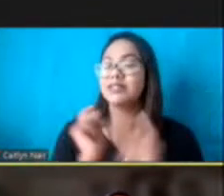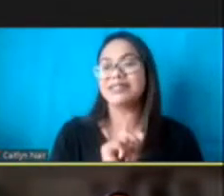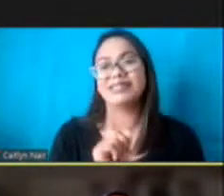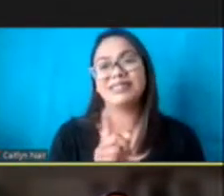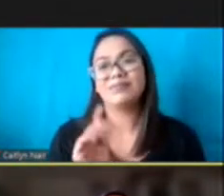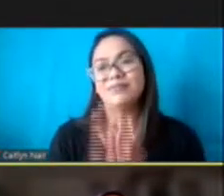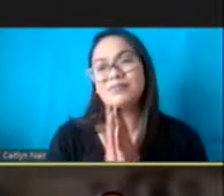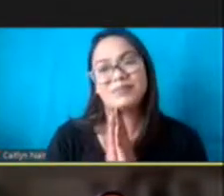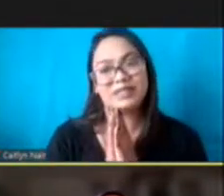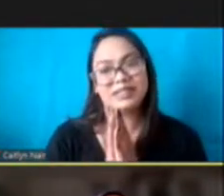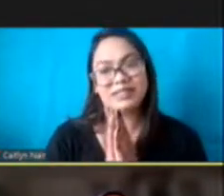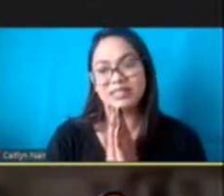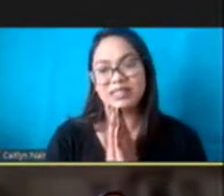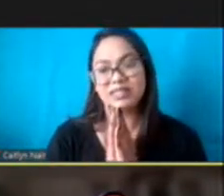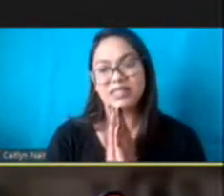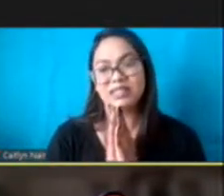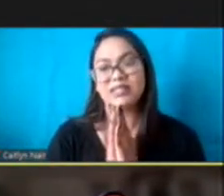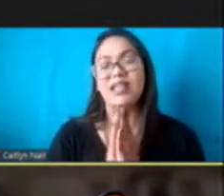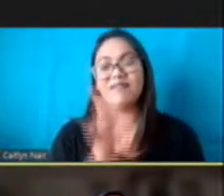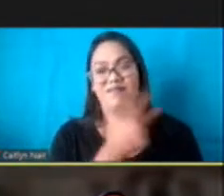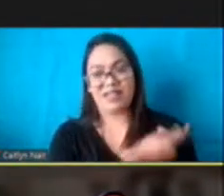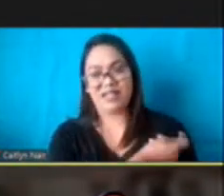been vaccinated. Thank you so much.